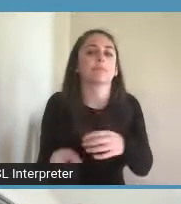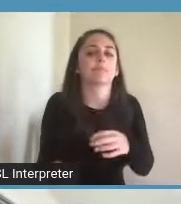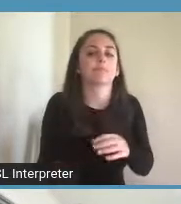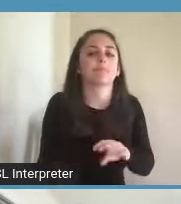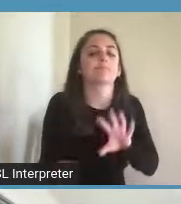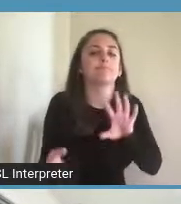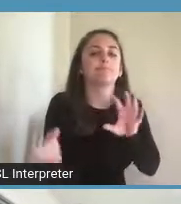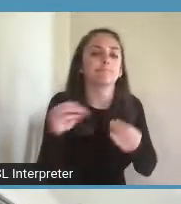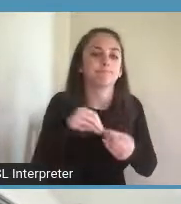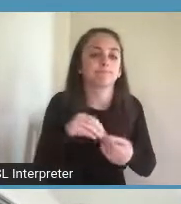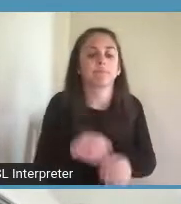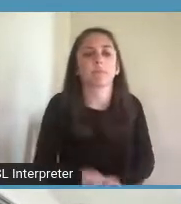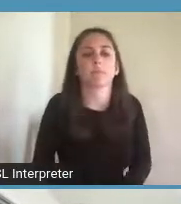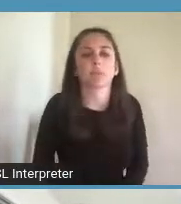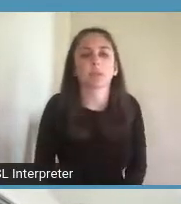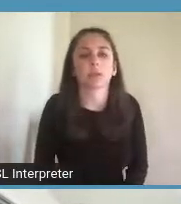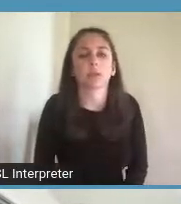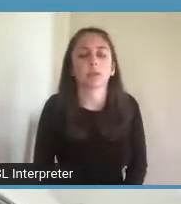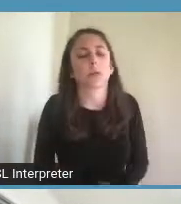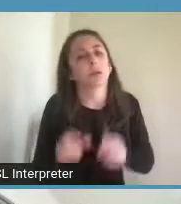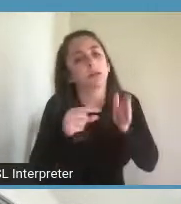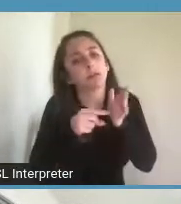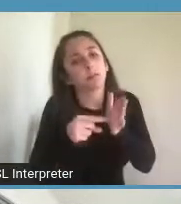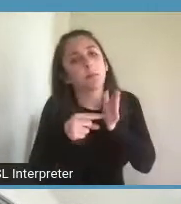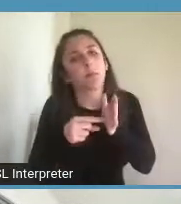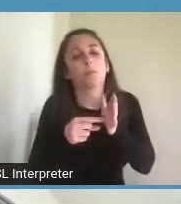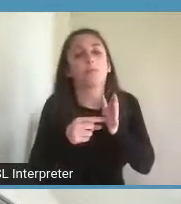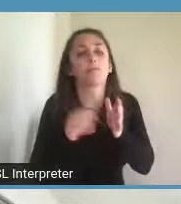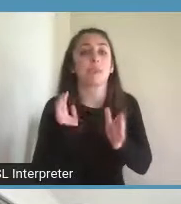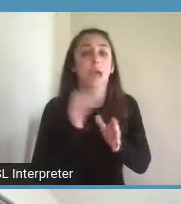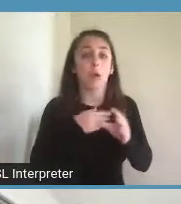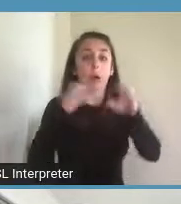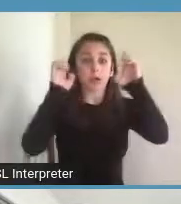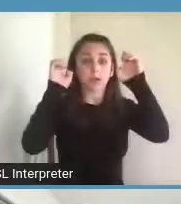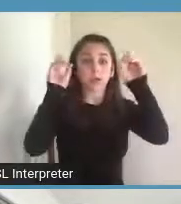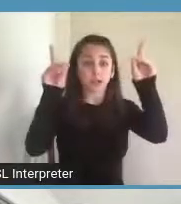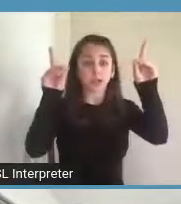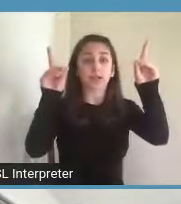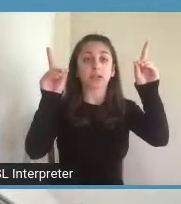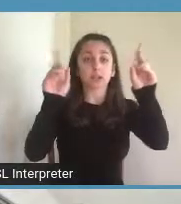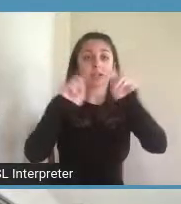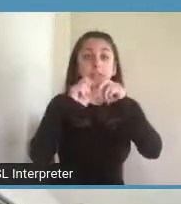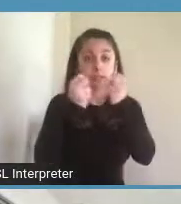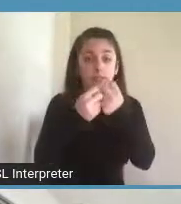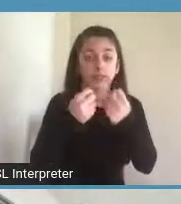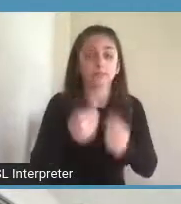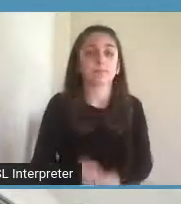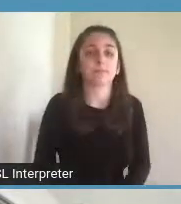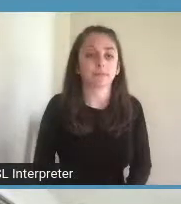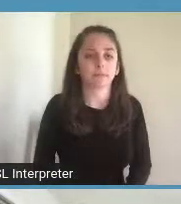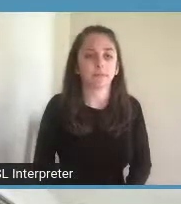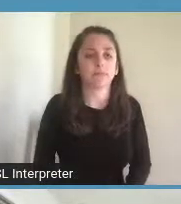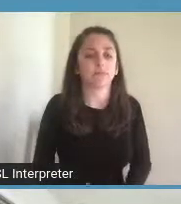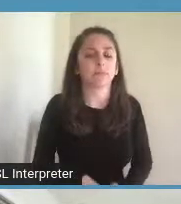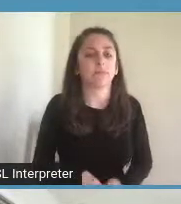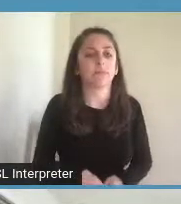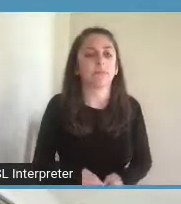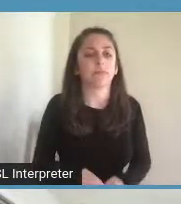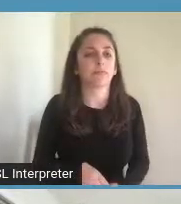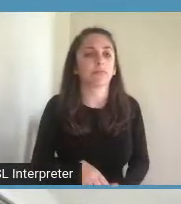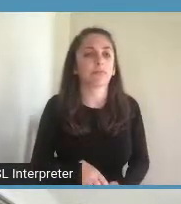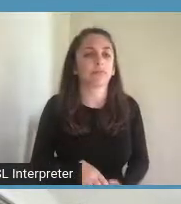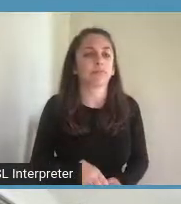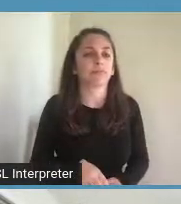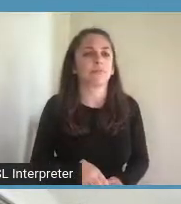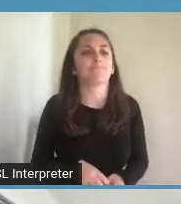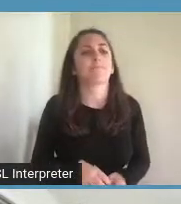So this example is for our education team. They wanted to really understand without having to bug the marketing team over and over, how's it going with